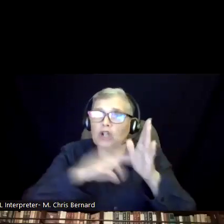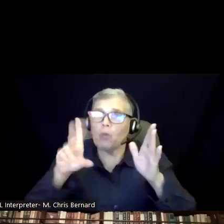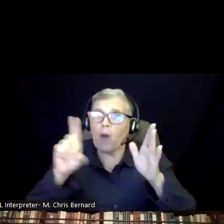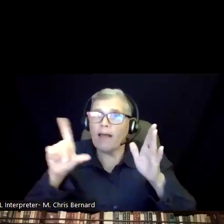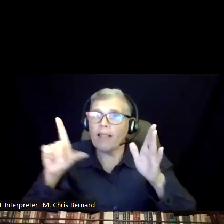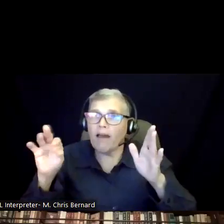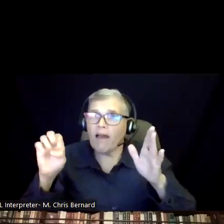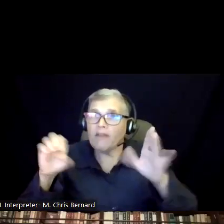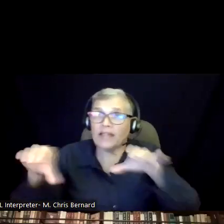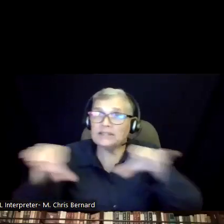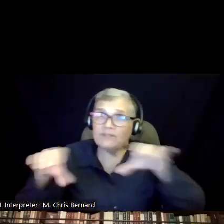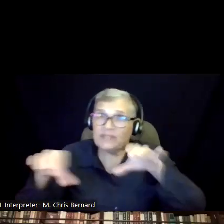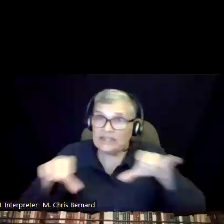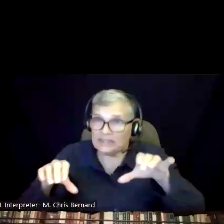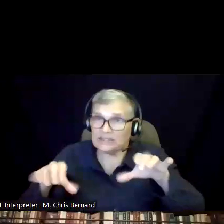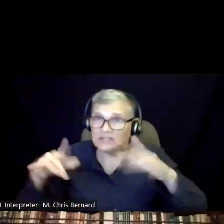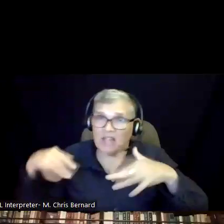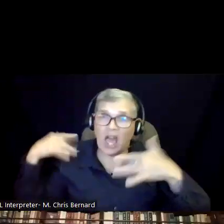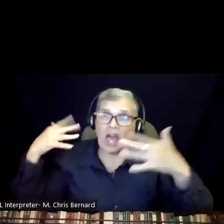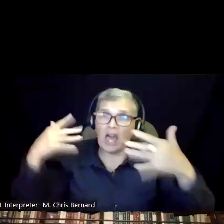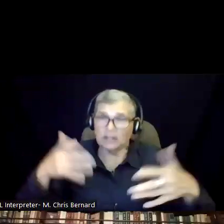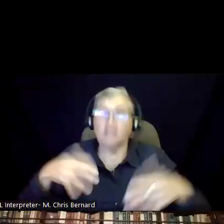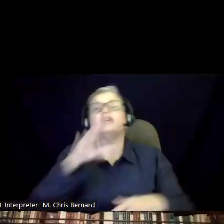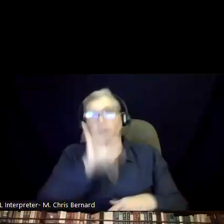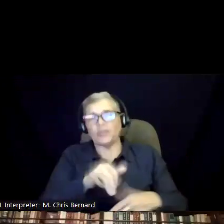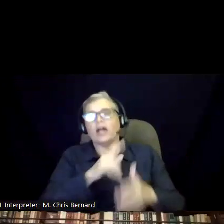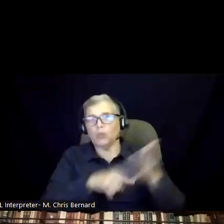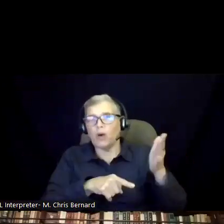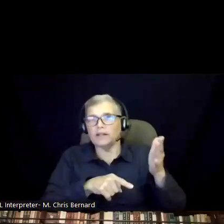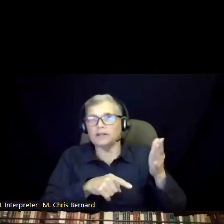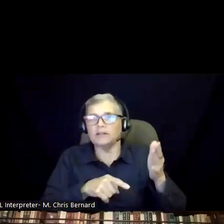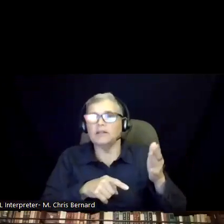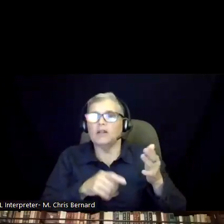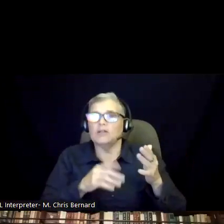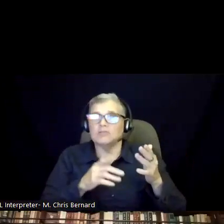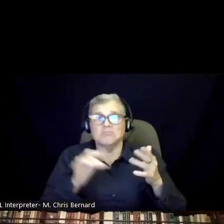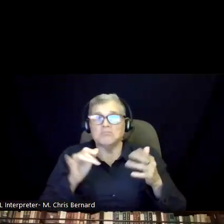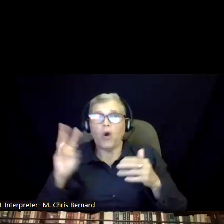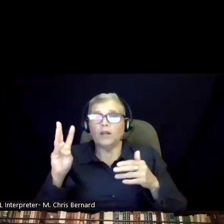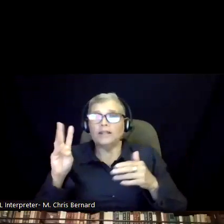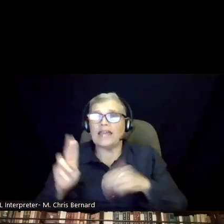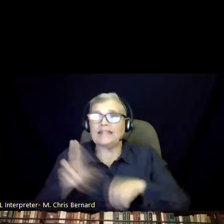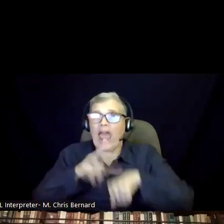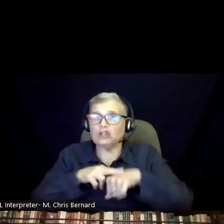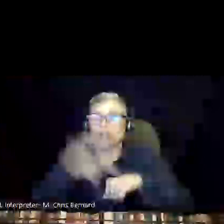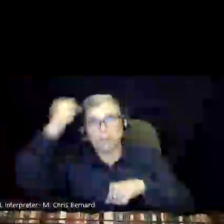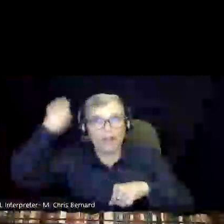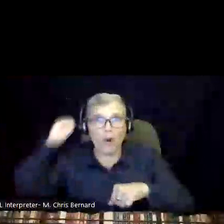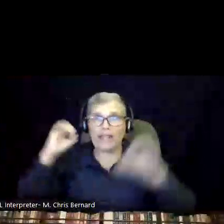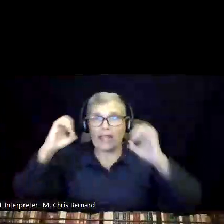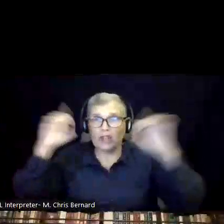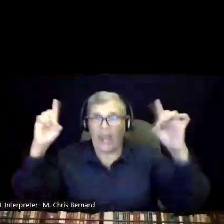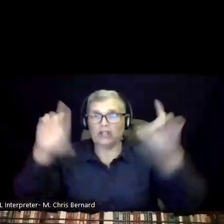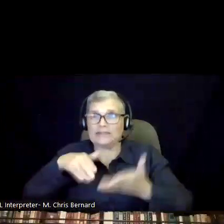That narrative carries us all the way through today, and that's frequently what organizations like the National Bighorn Sheep Education Center